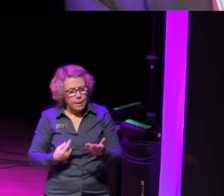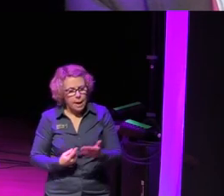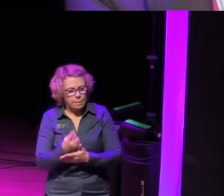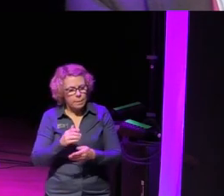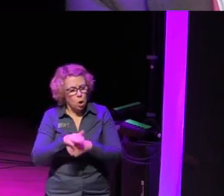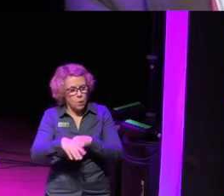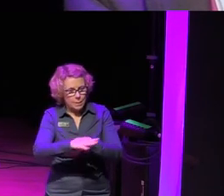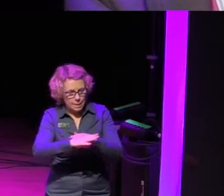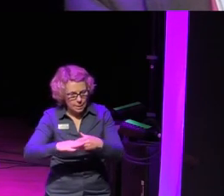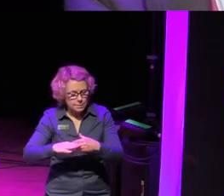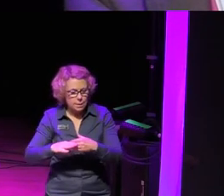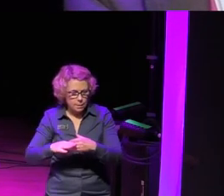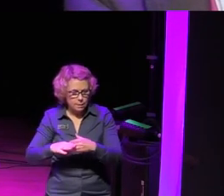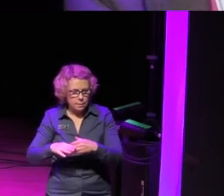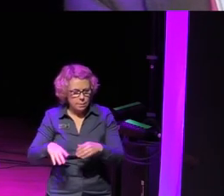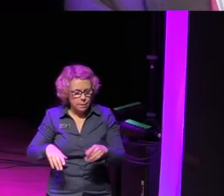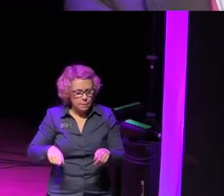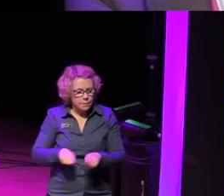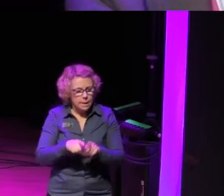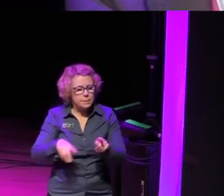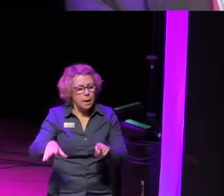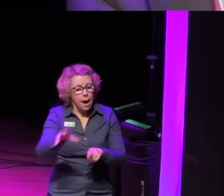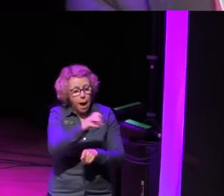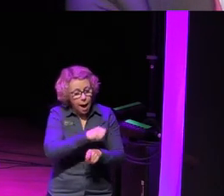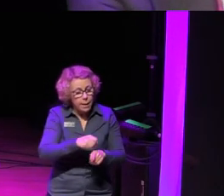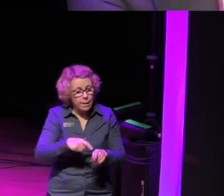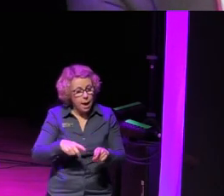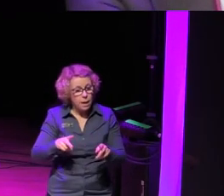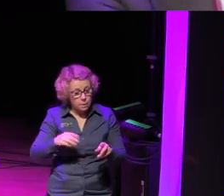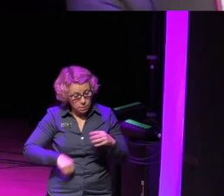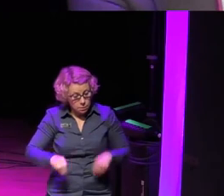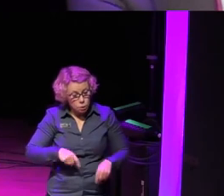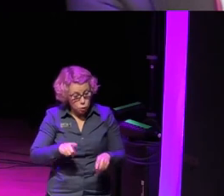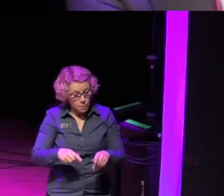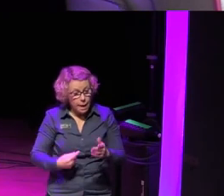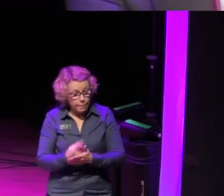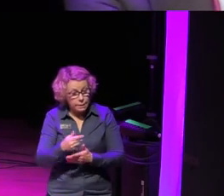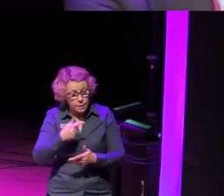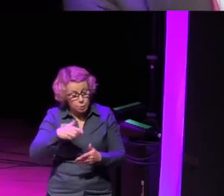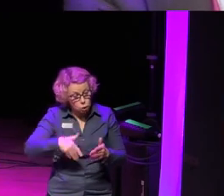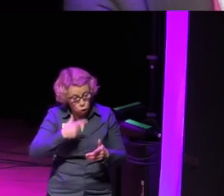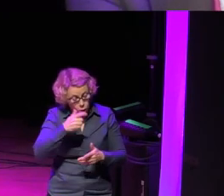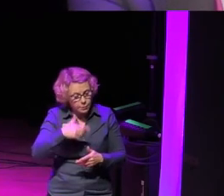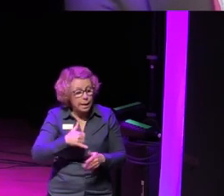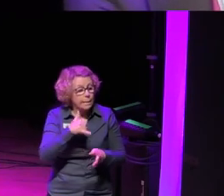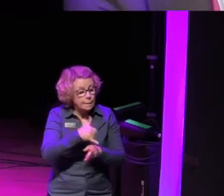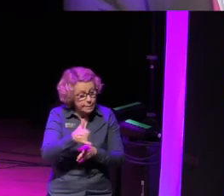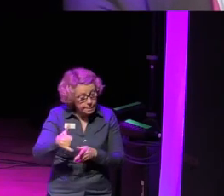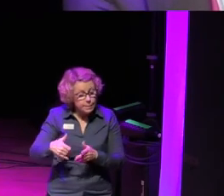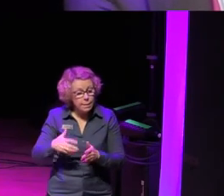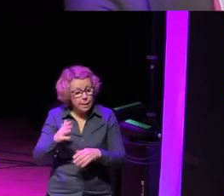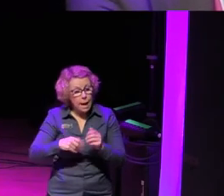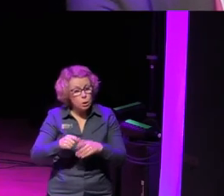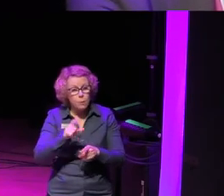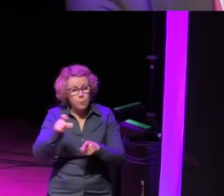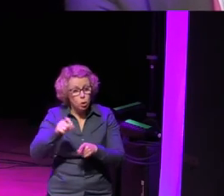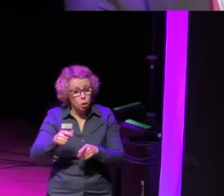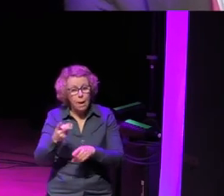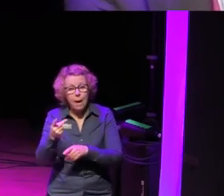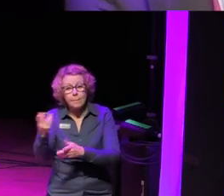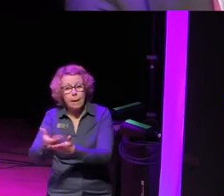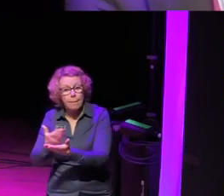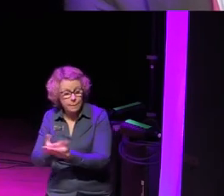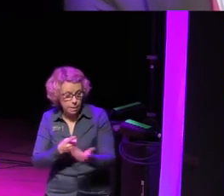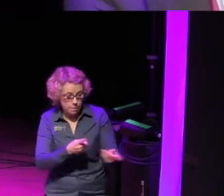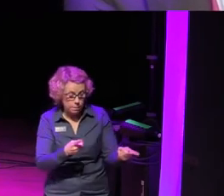South Africa involve international companies. And therefore, let's make sure that even if it didn't happen in our own country, if we